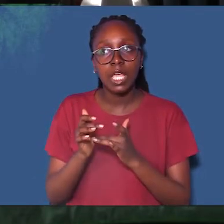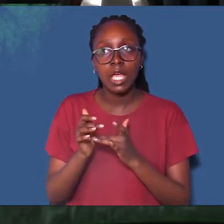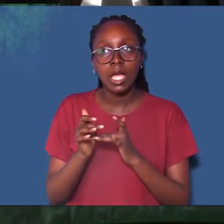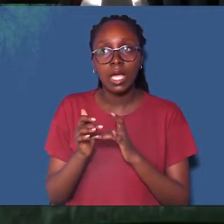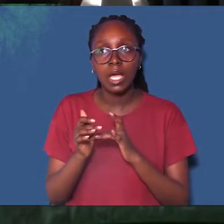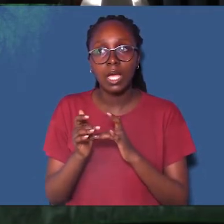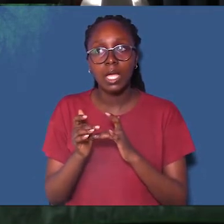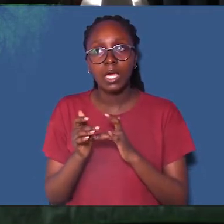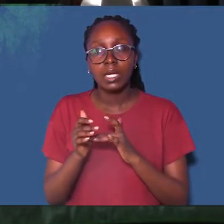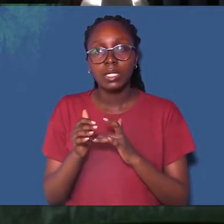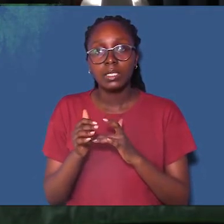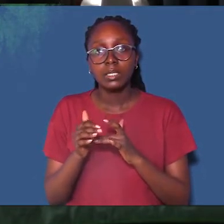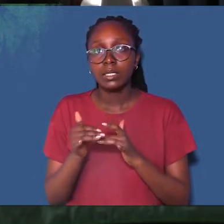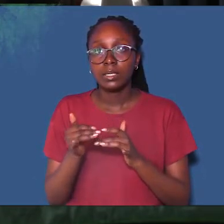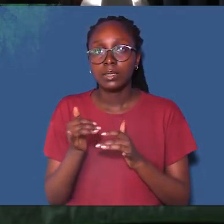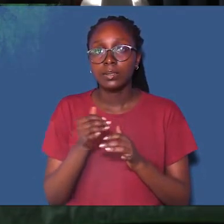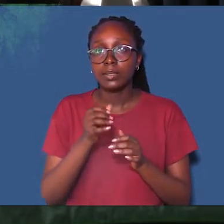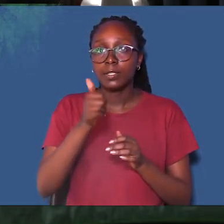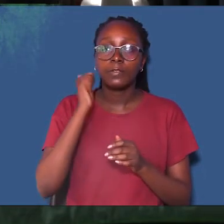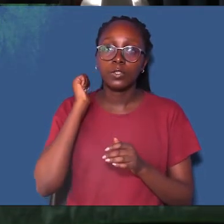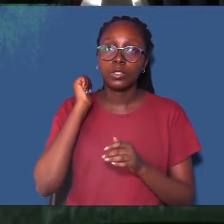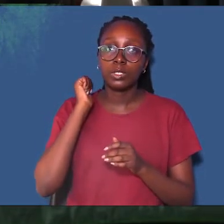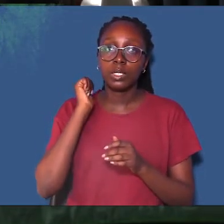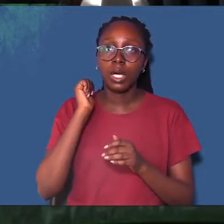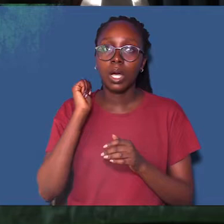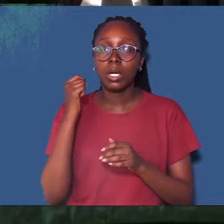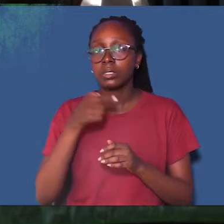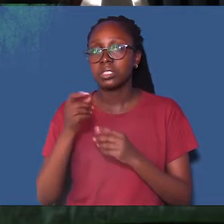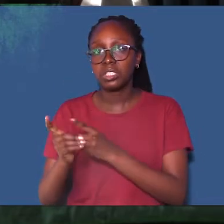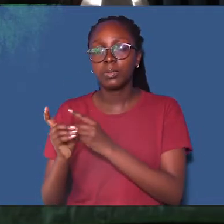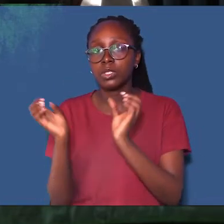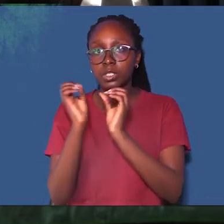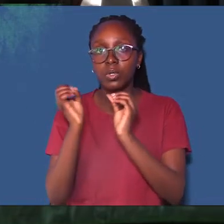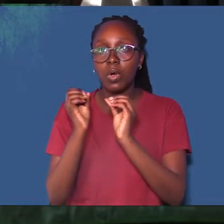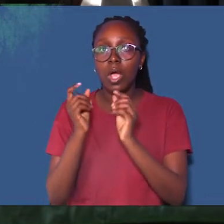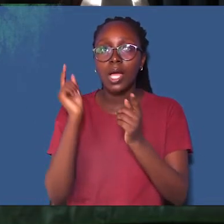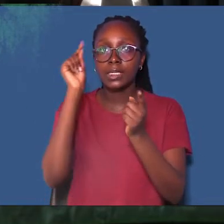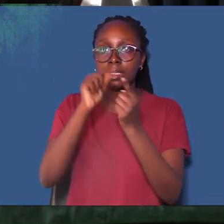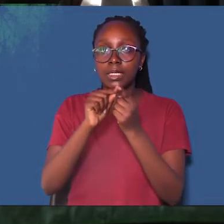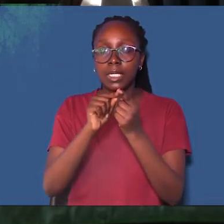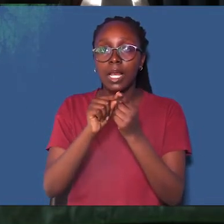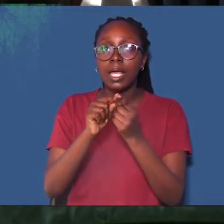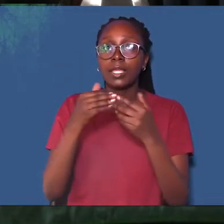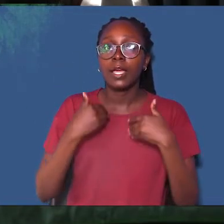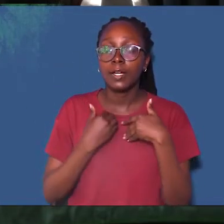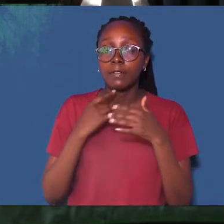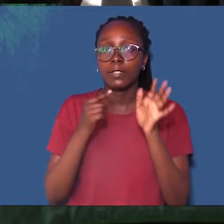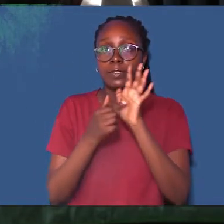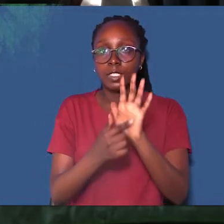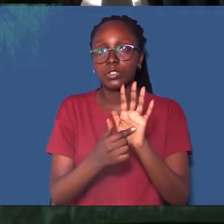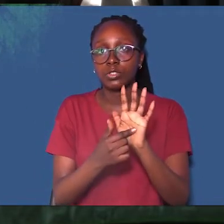until they had an affirmation of who he is. We cannot affirm Christ and